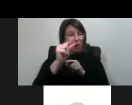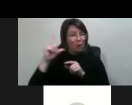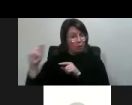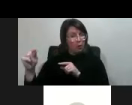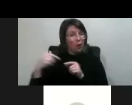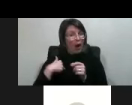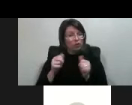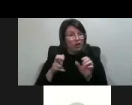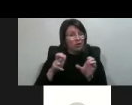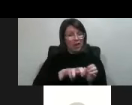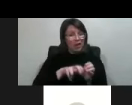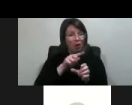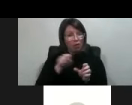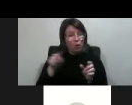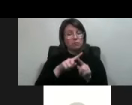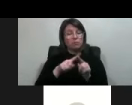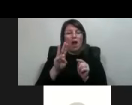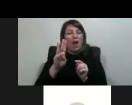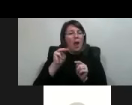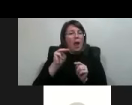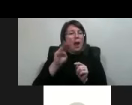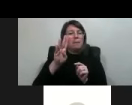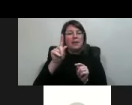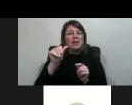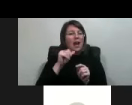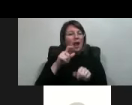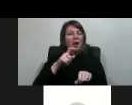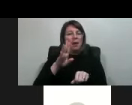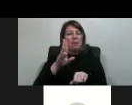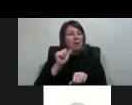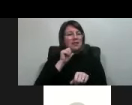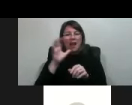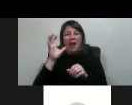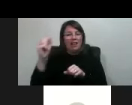and the MBTA bus, it doesn't leave on time, and